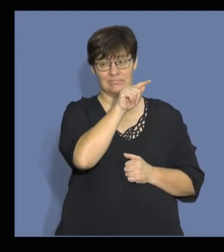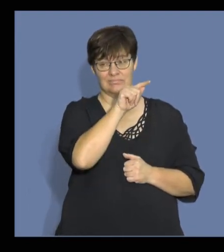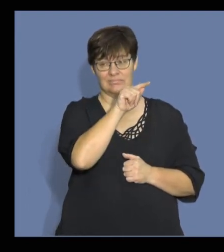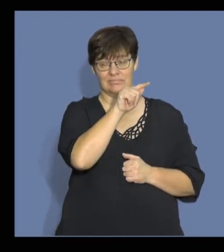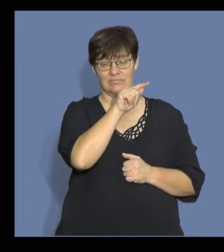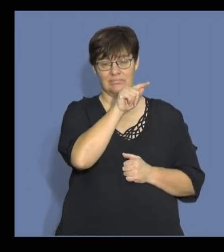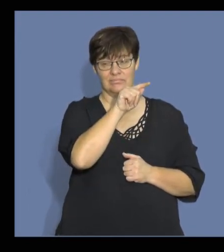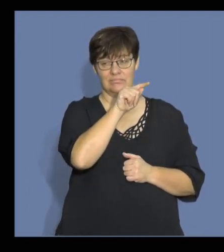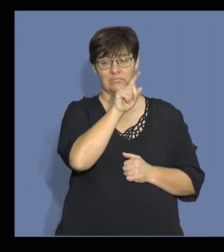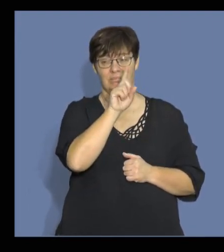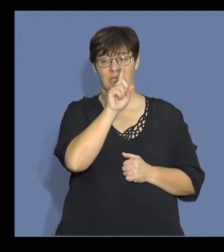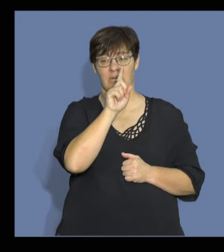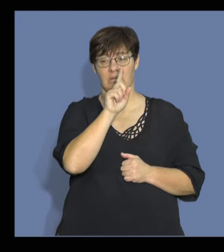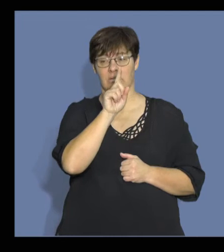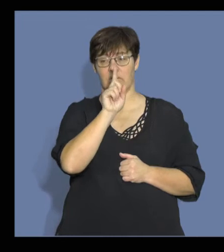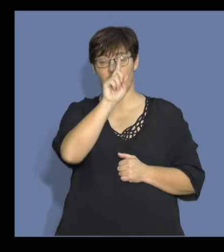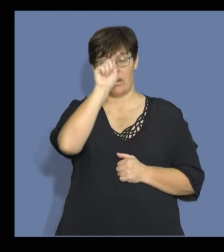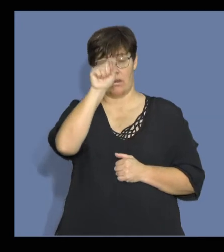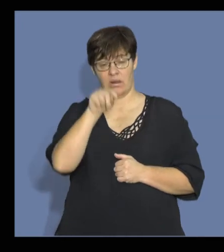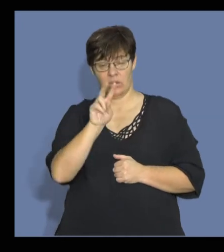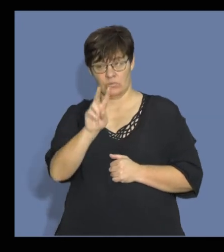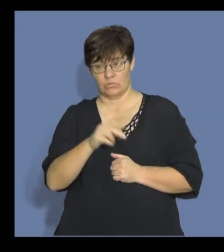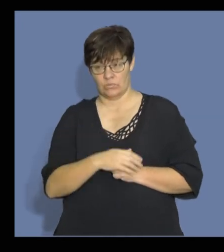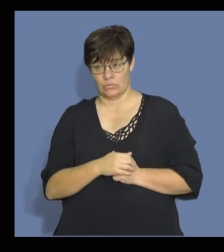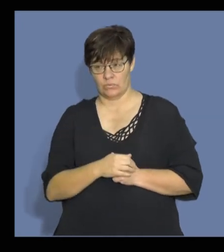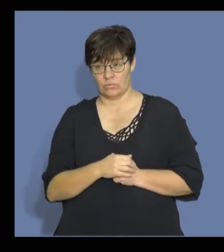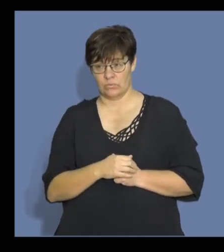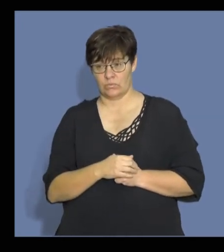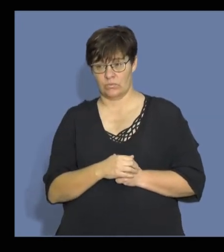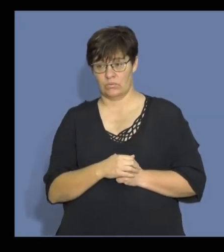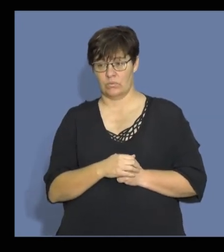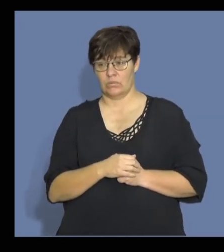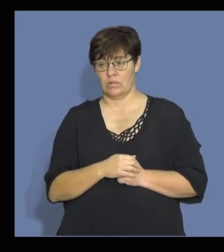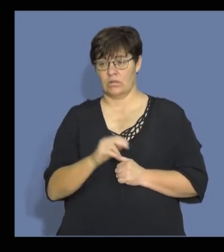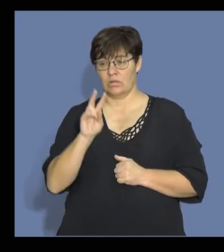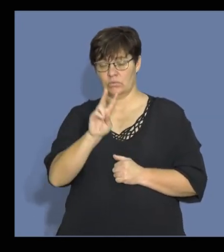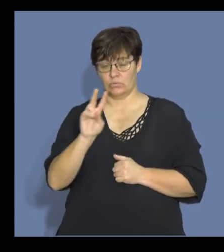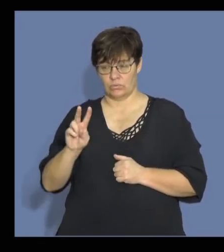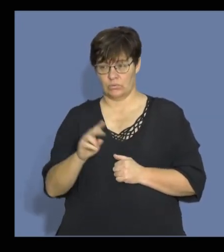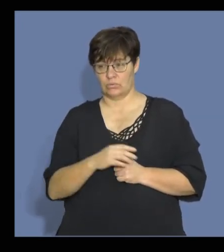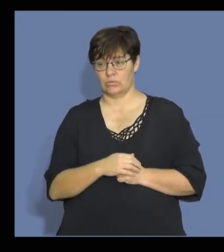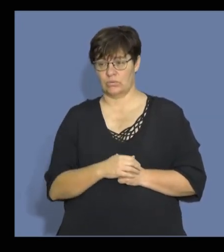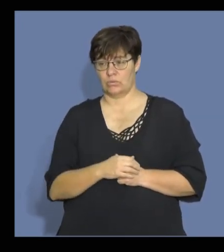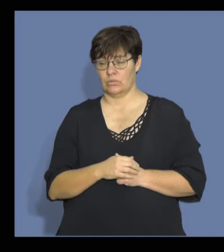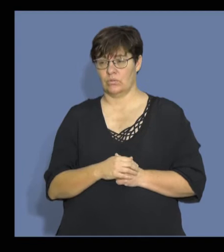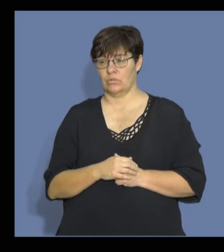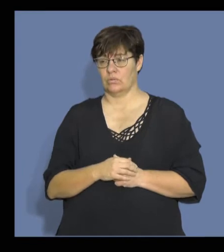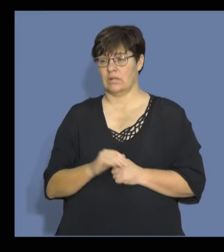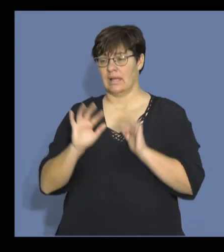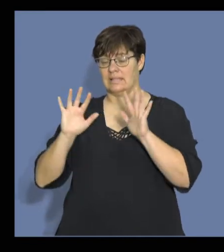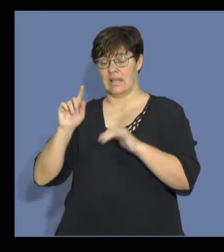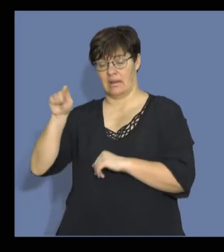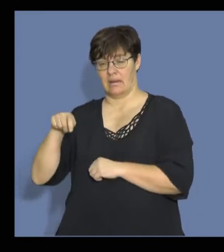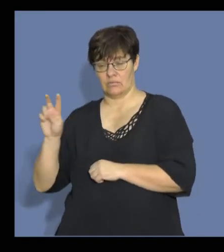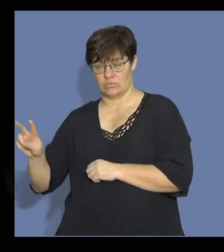here is 1, 2. And this point here is 2, 2. And this point here is